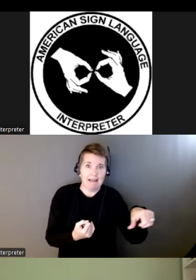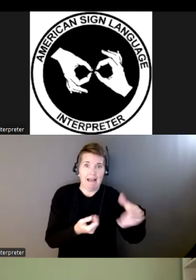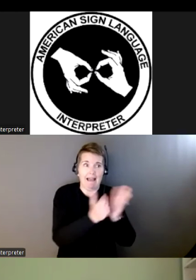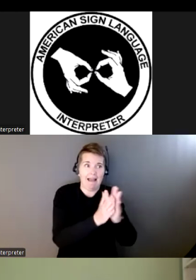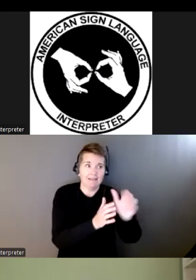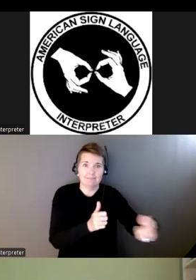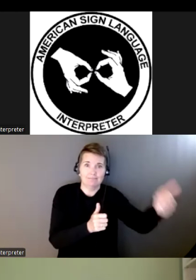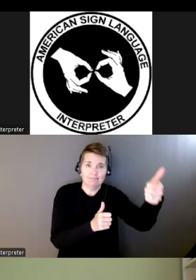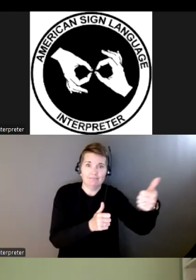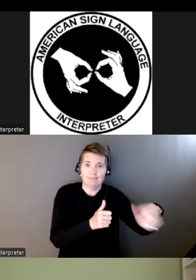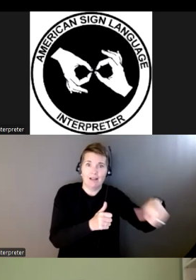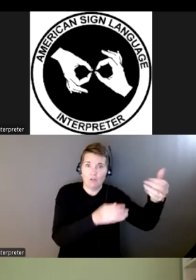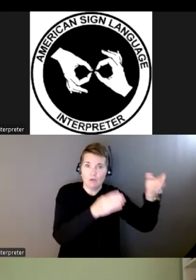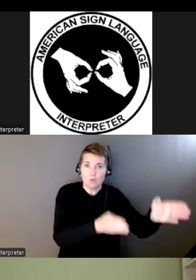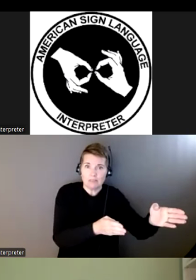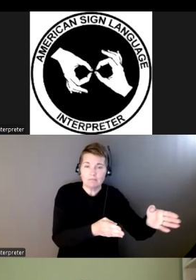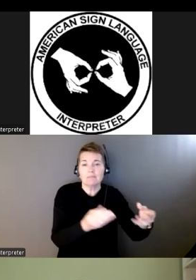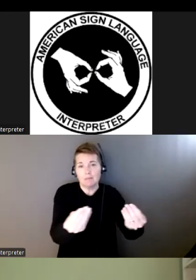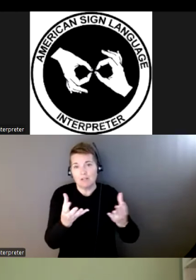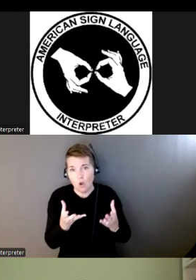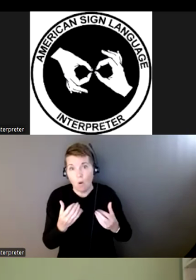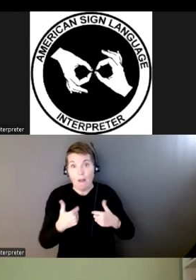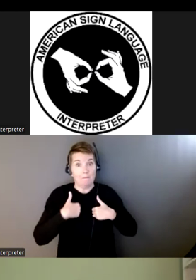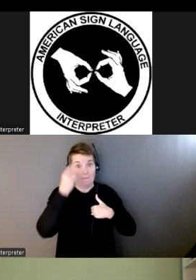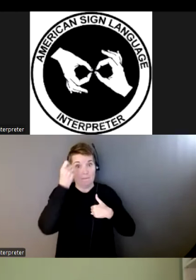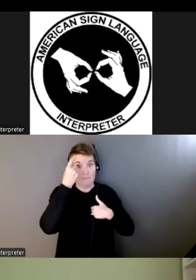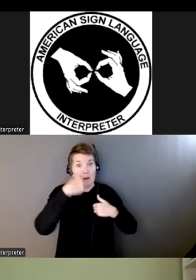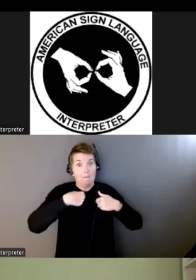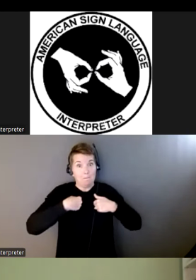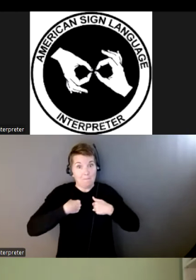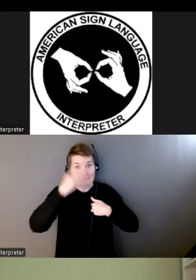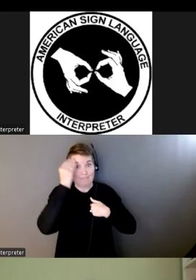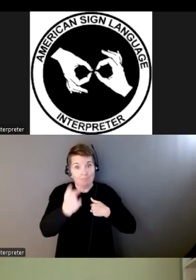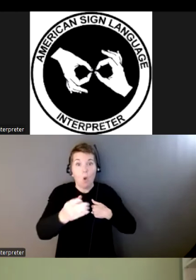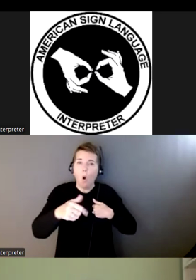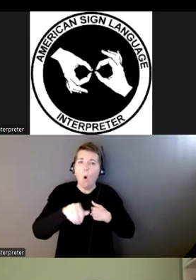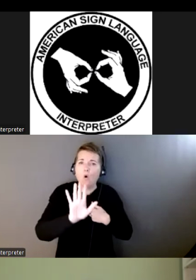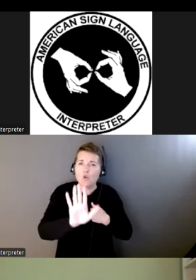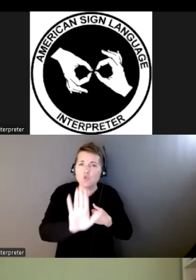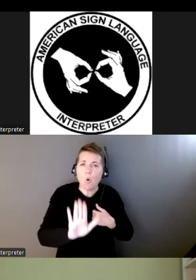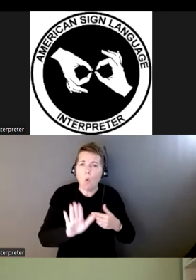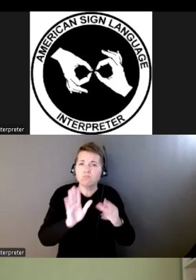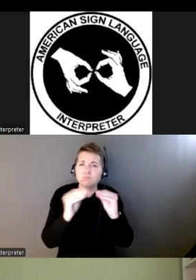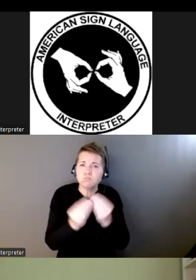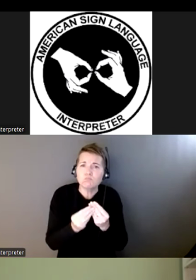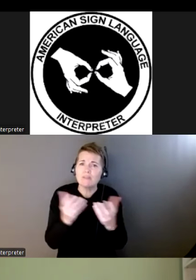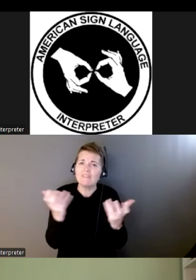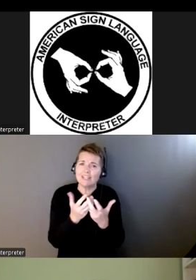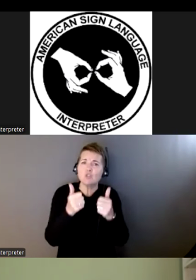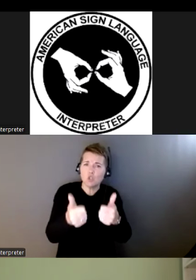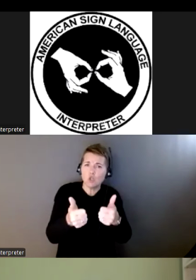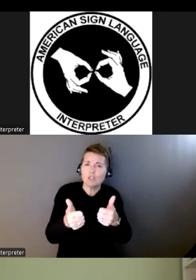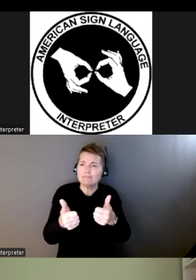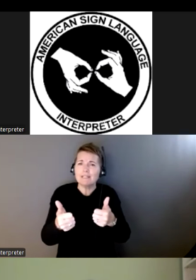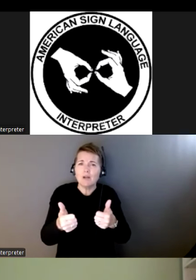I'm the one who says, yes, it's a good fit, or no, it's not a good fit, but I can offer some insight into whether